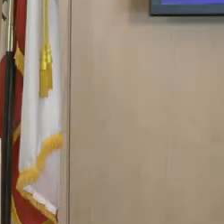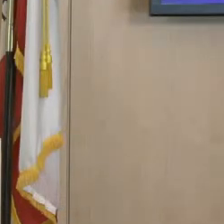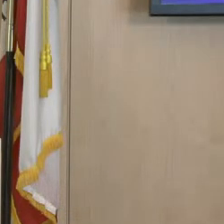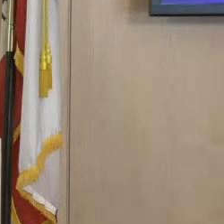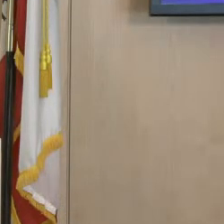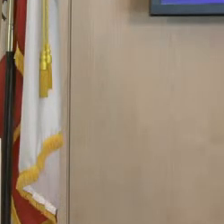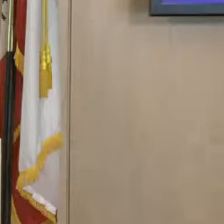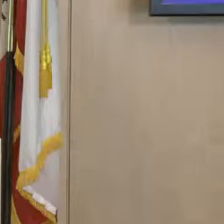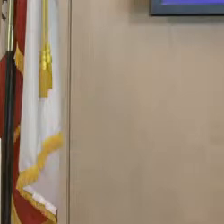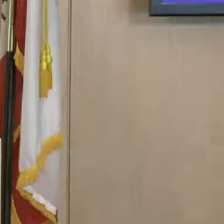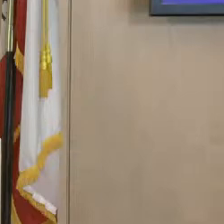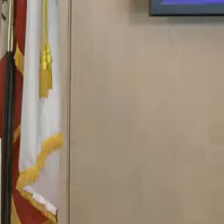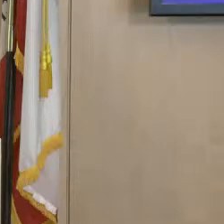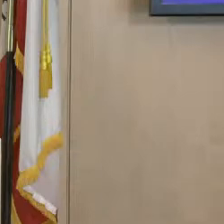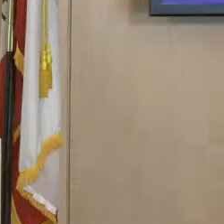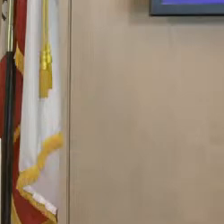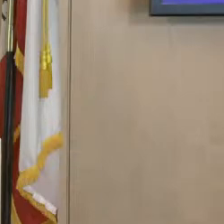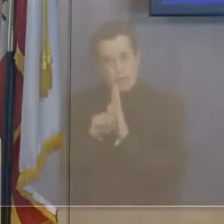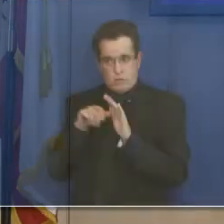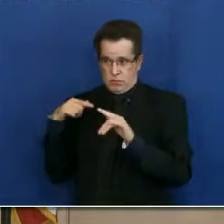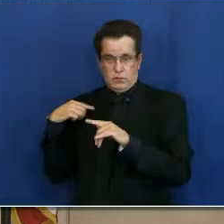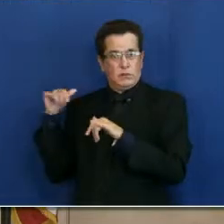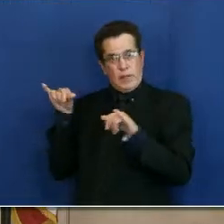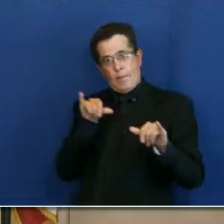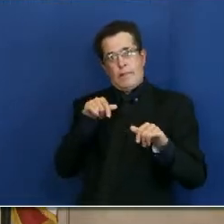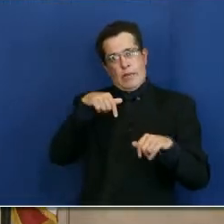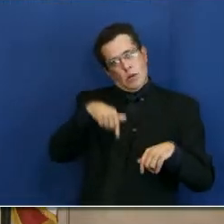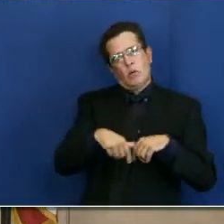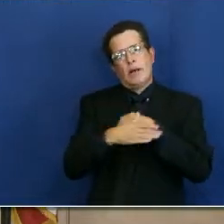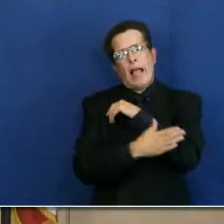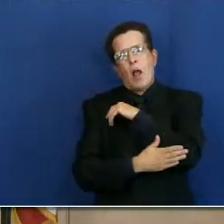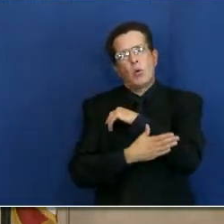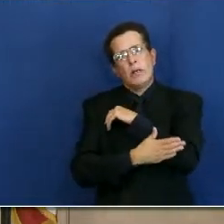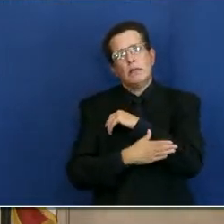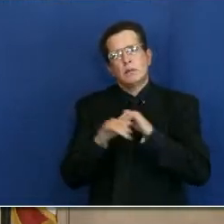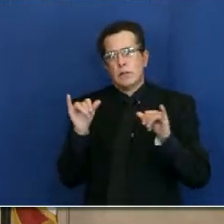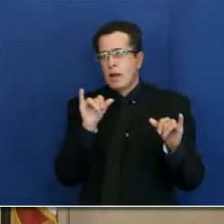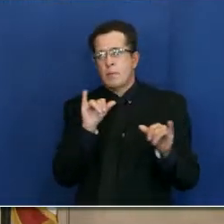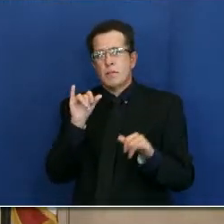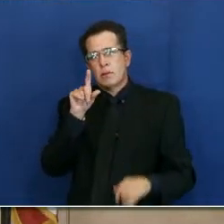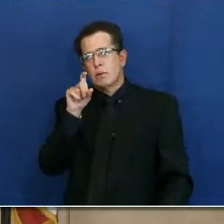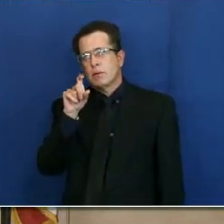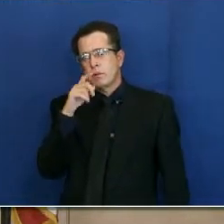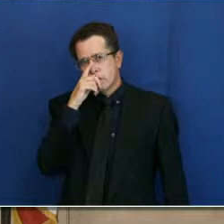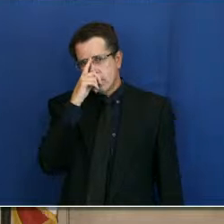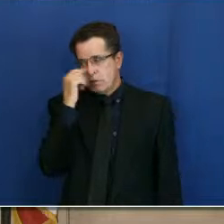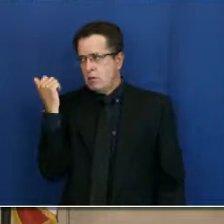you. Okay, Dr. Wooten's going to respond.